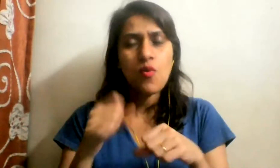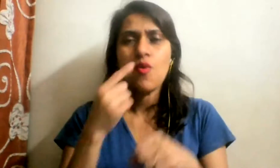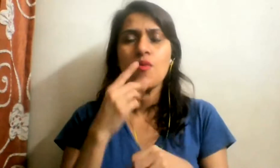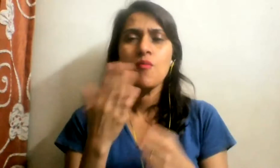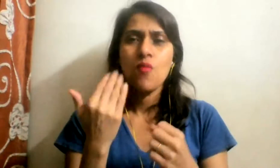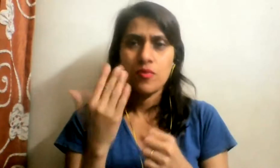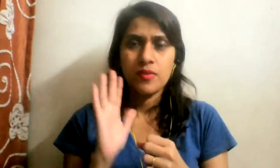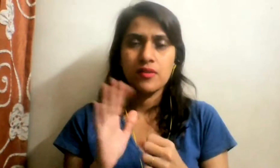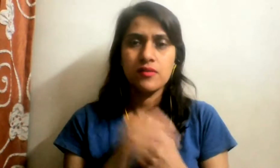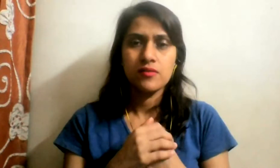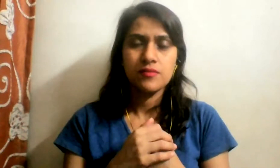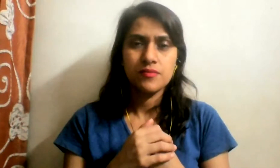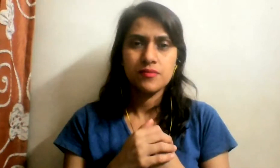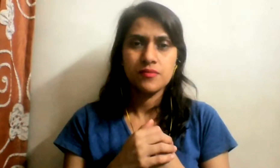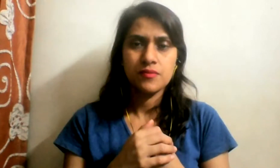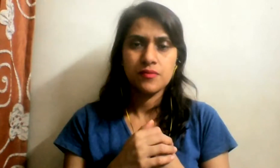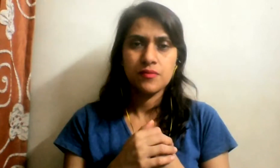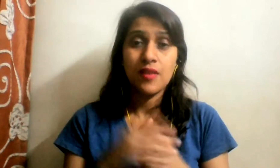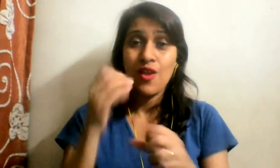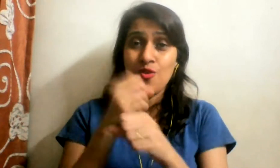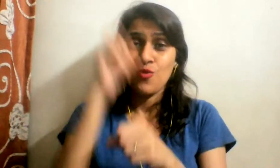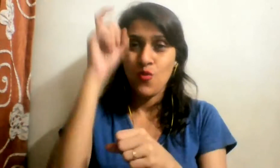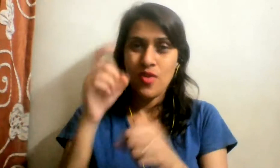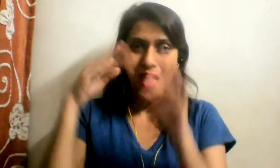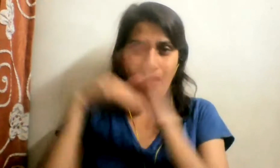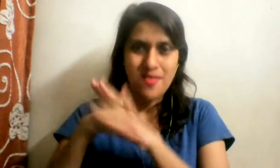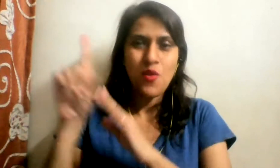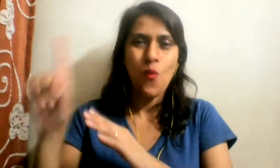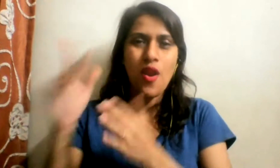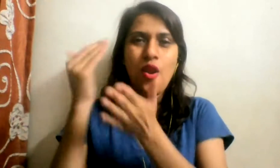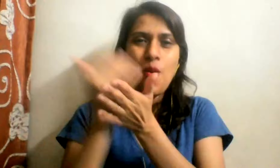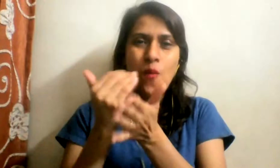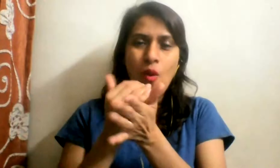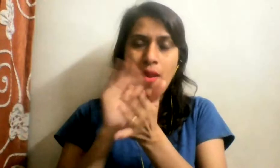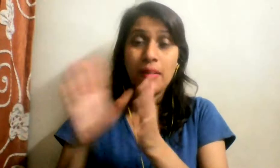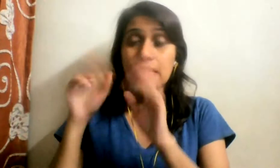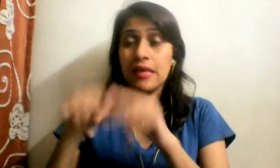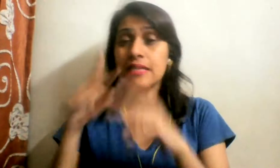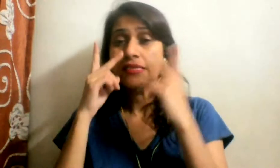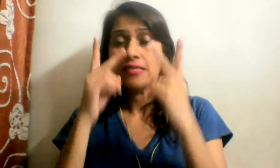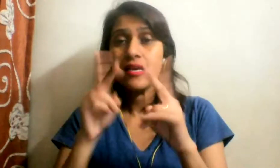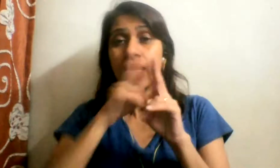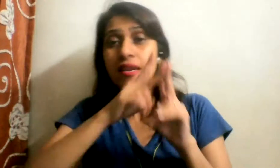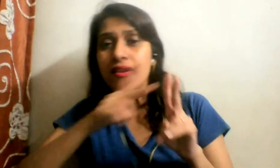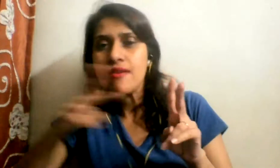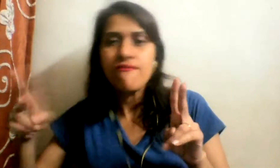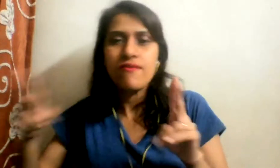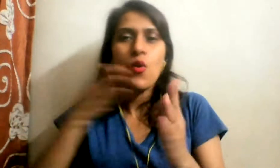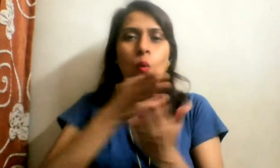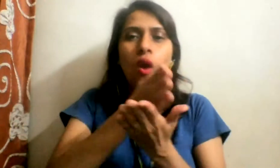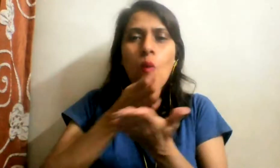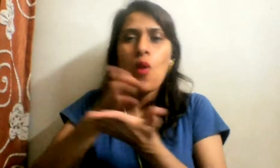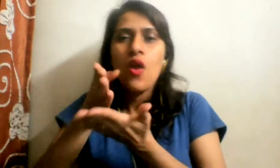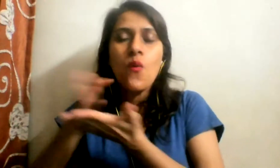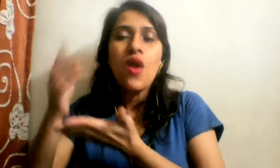a WHO program in Gujarat, where it looked at the multiple aspects of mental